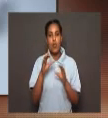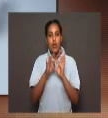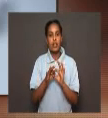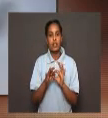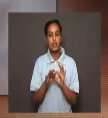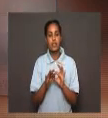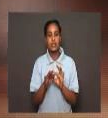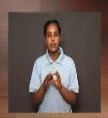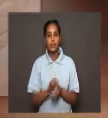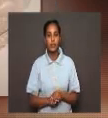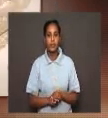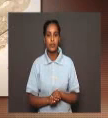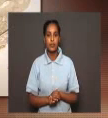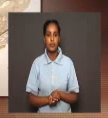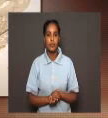electrons.